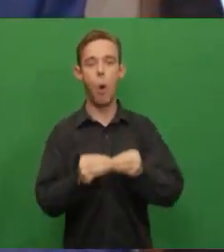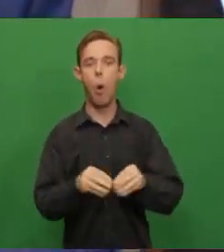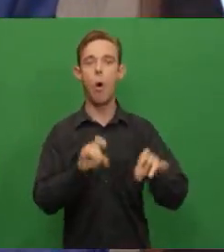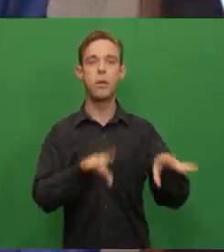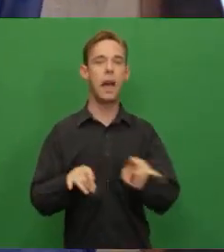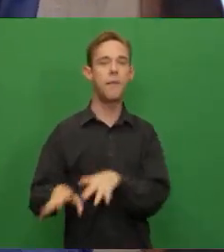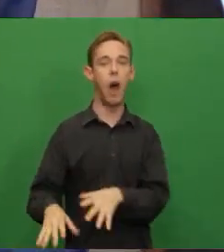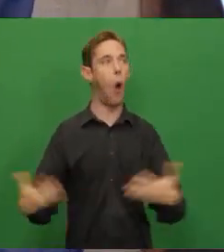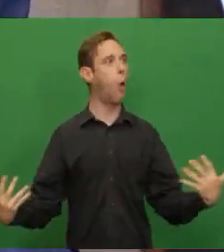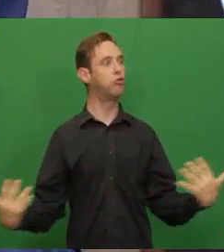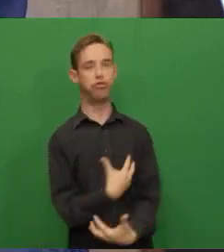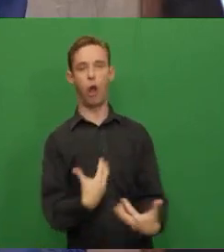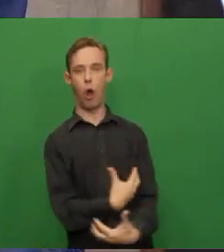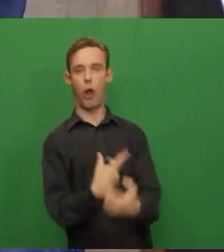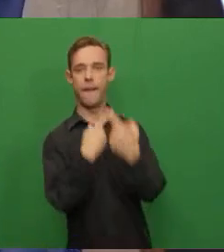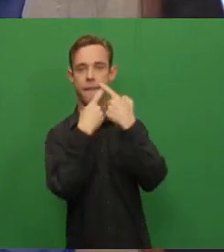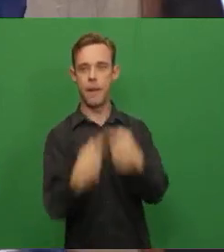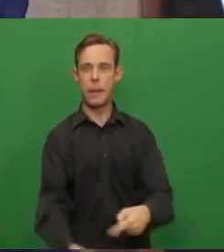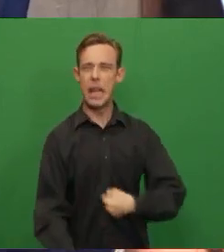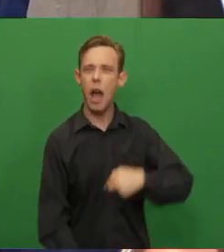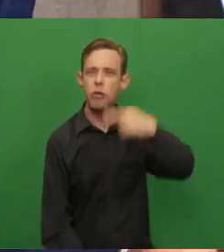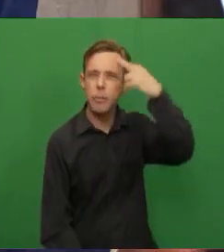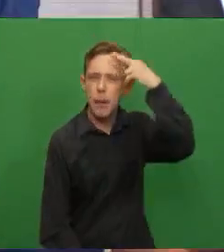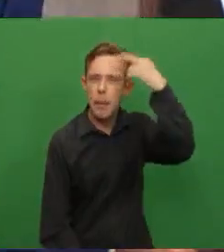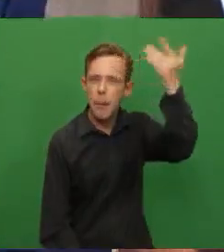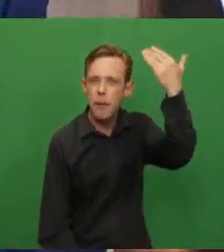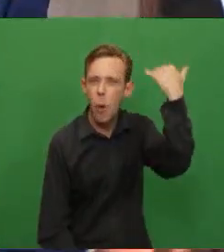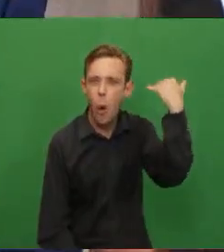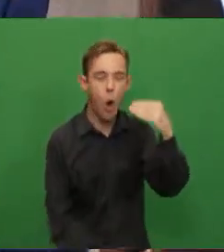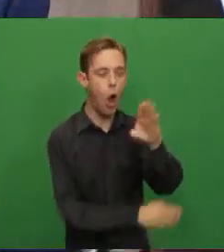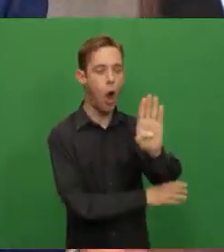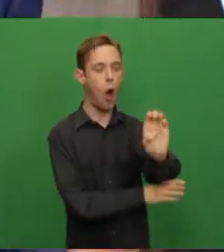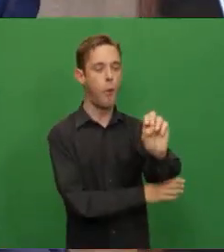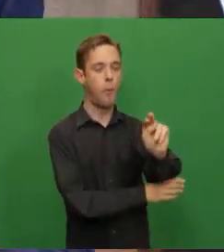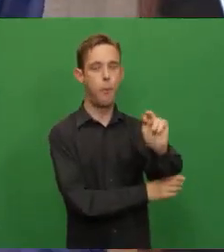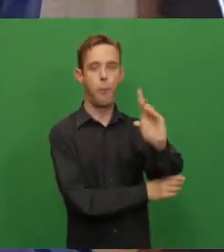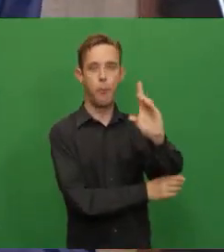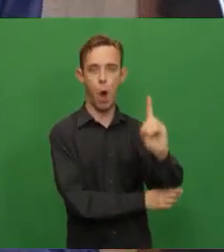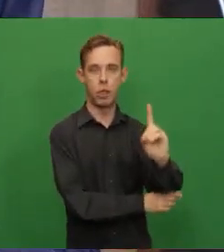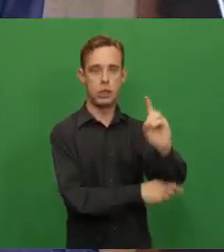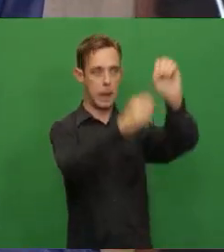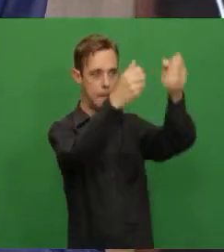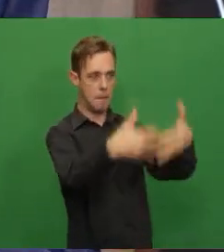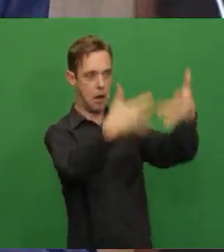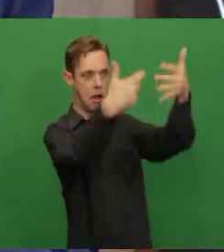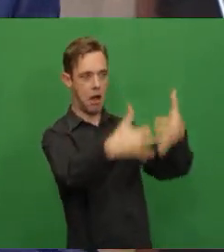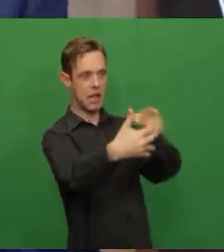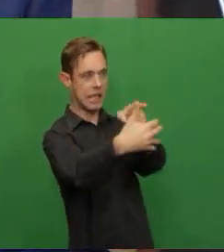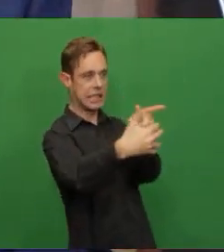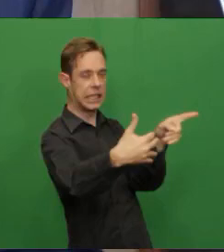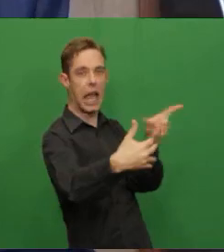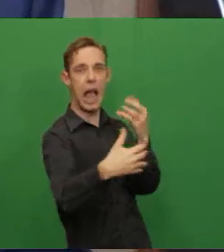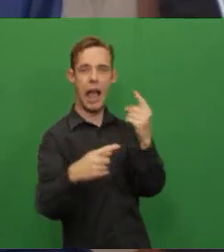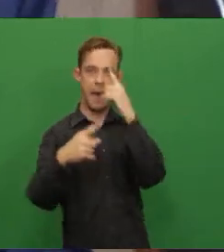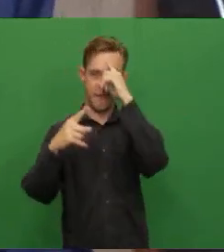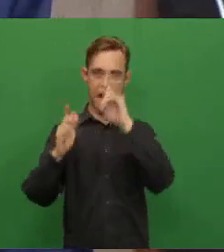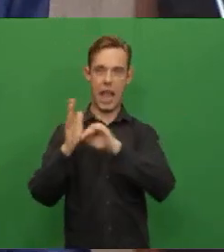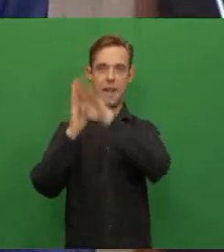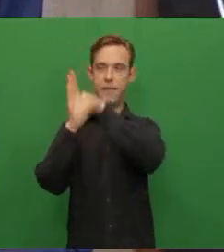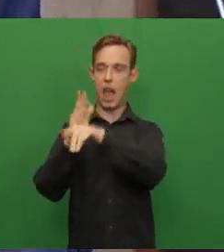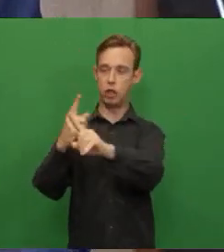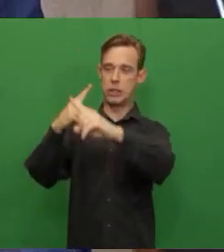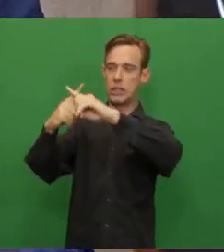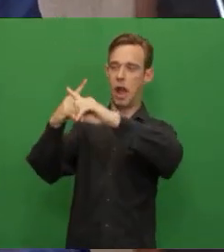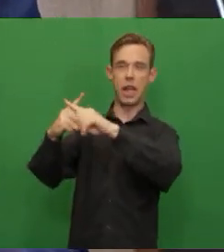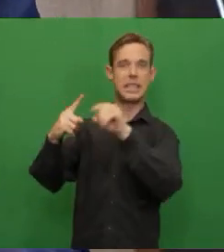that in your earlier days when you used to cover the bond market, the inflation targeting framework used to have something called an escape